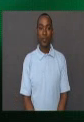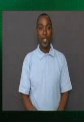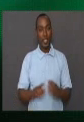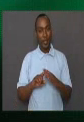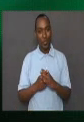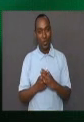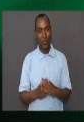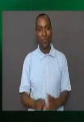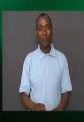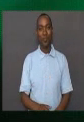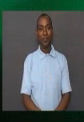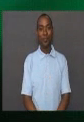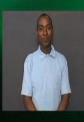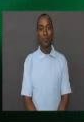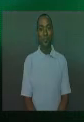Begin.